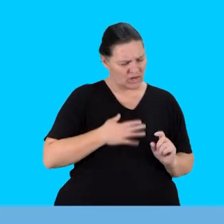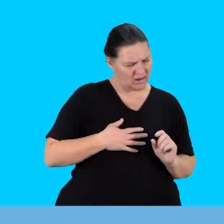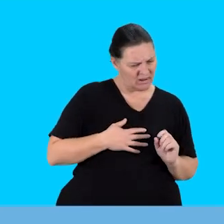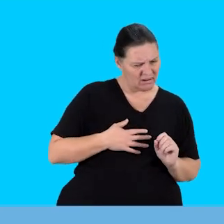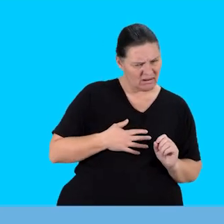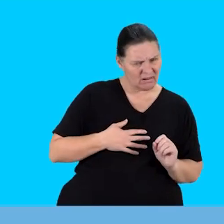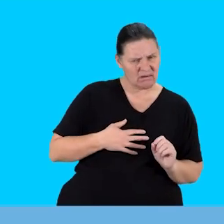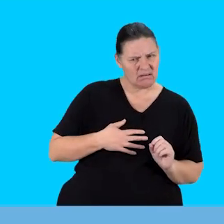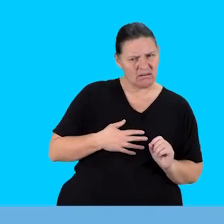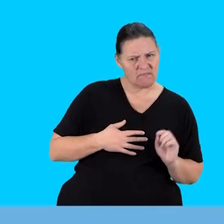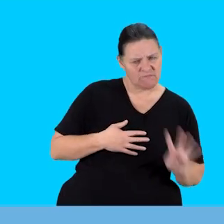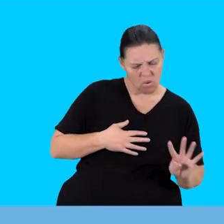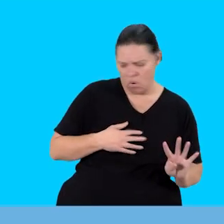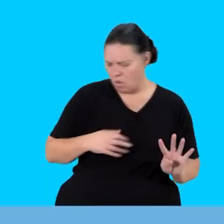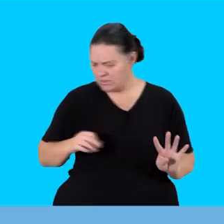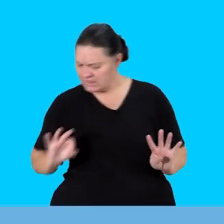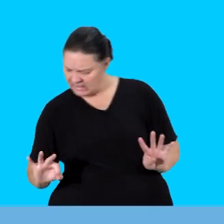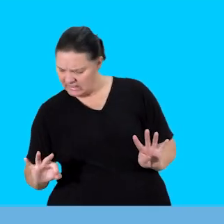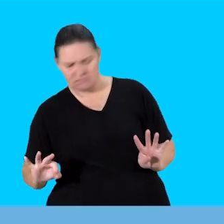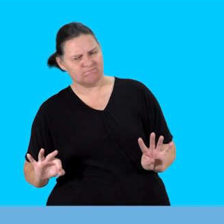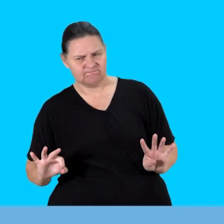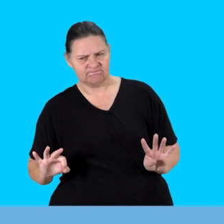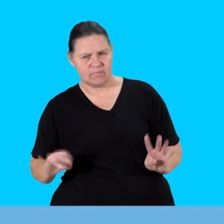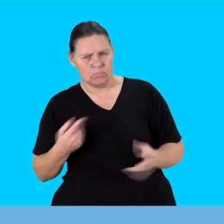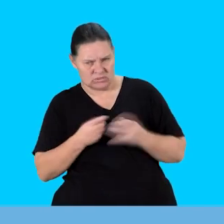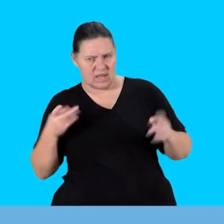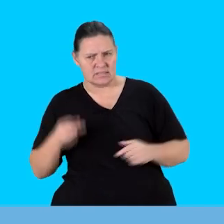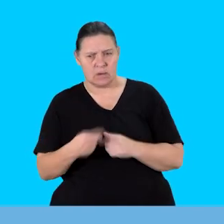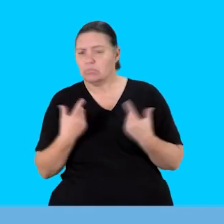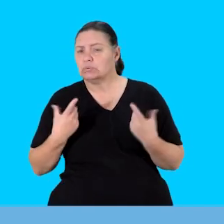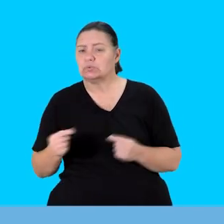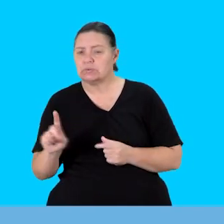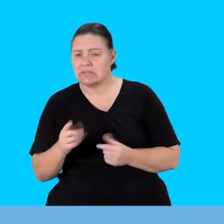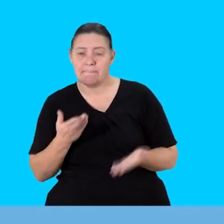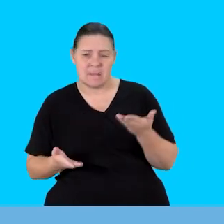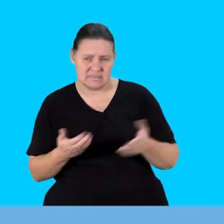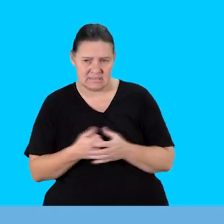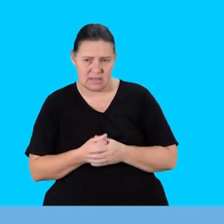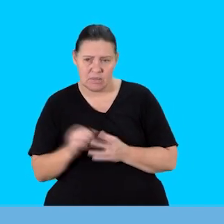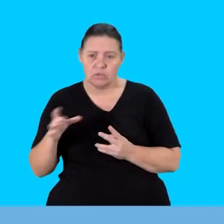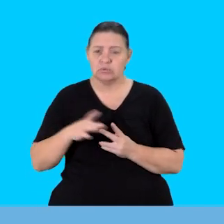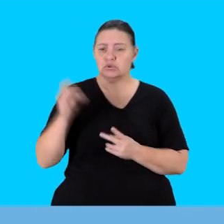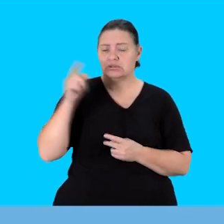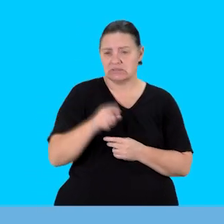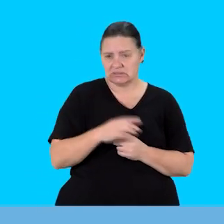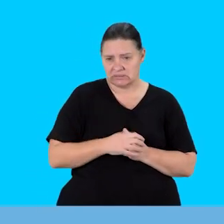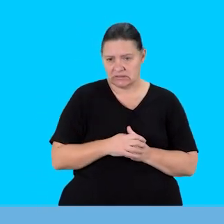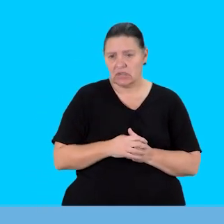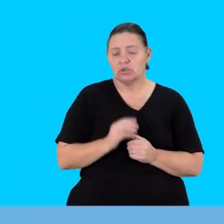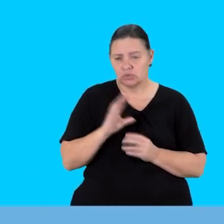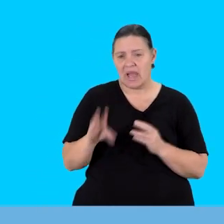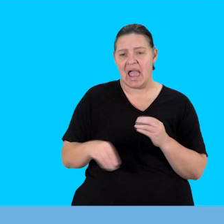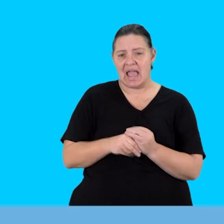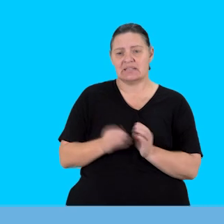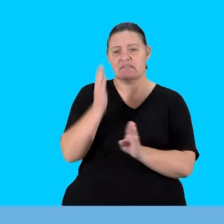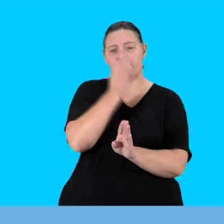not balanced. So that is our starting point. We need to start there. So what do we do when we balance? We choose a coefficient to